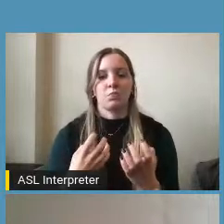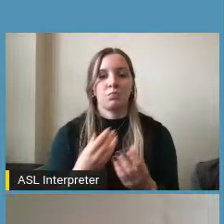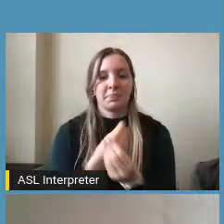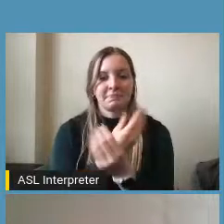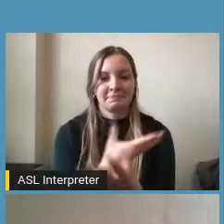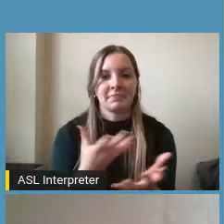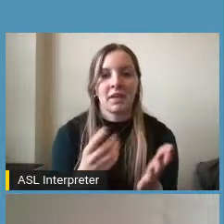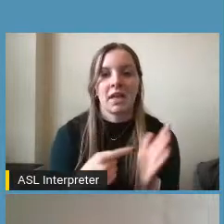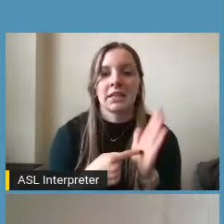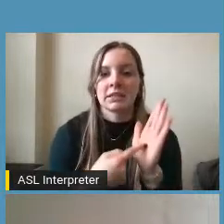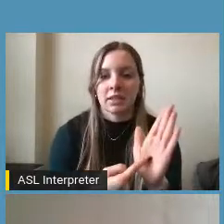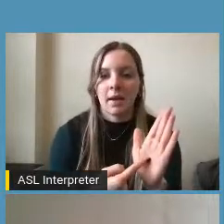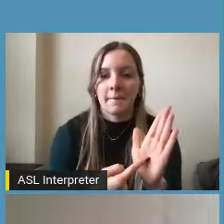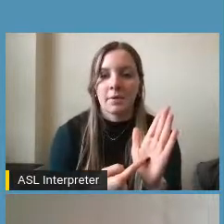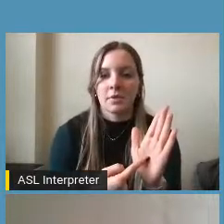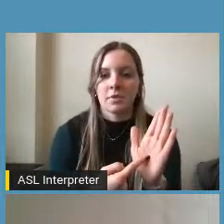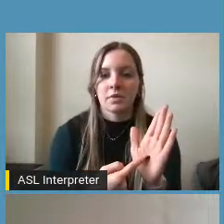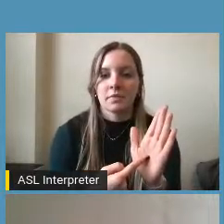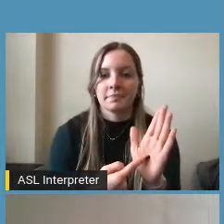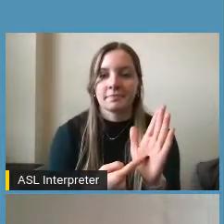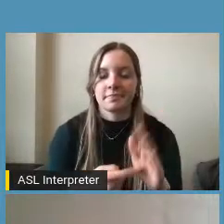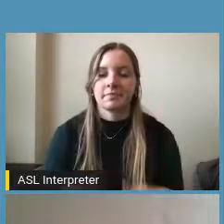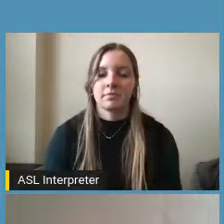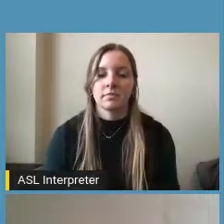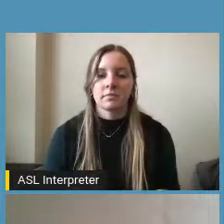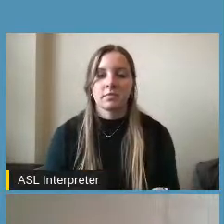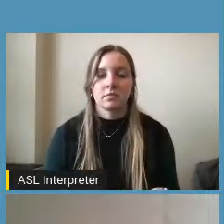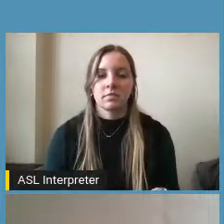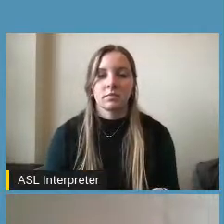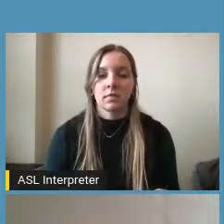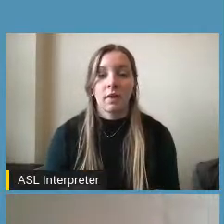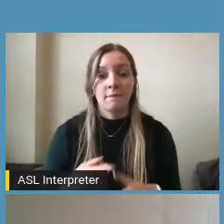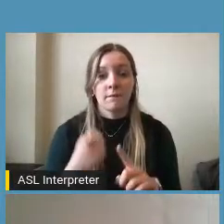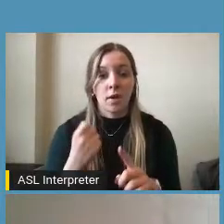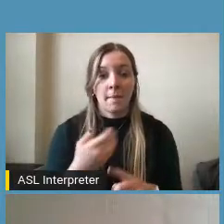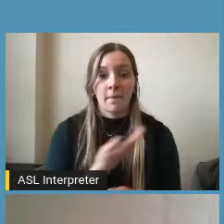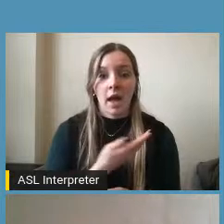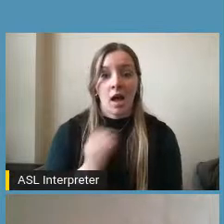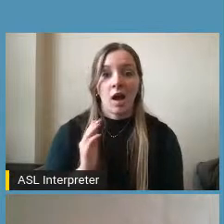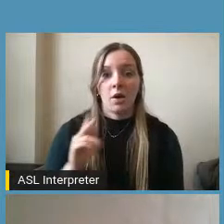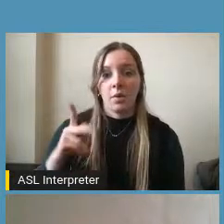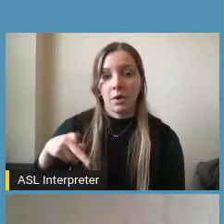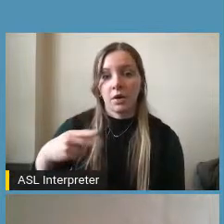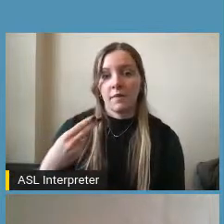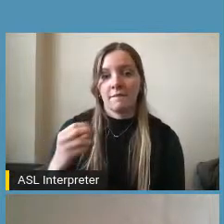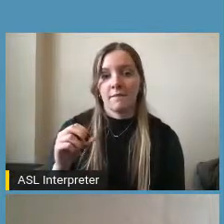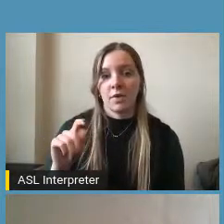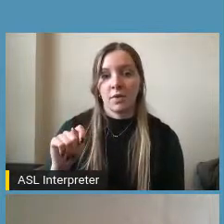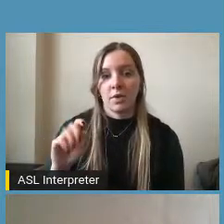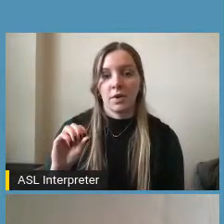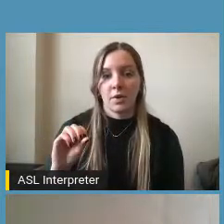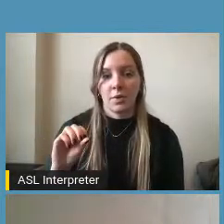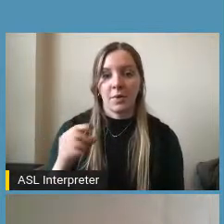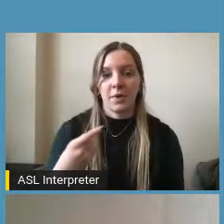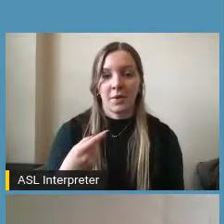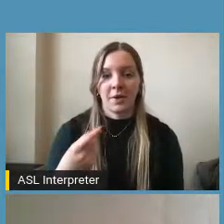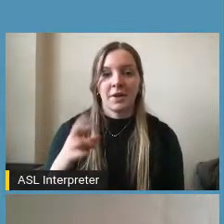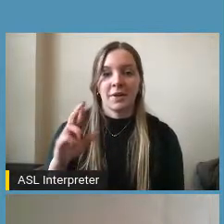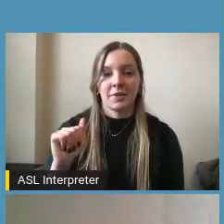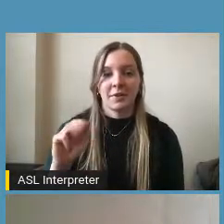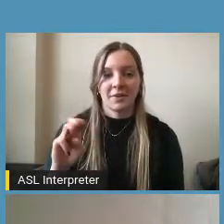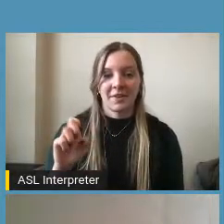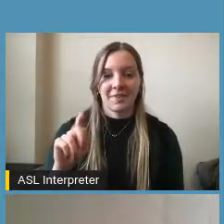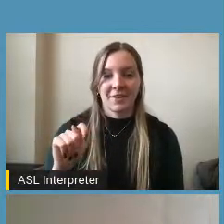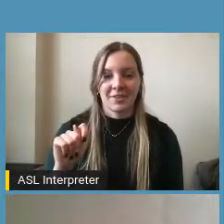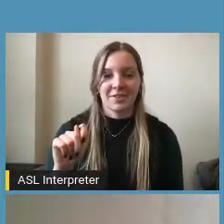are all directly from the photogrammetry software. In a couple cases here, I'm going to be showing you that in photogrammetry